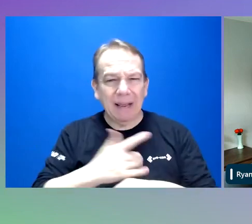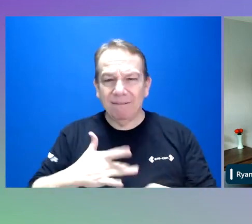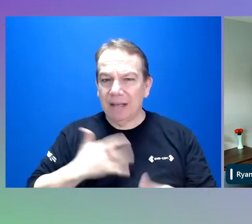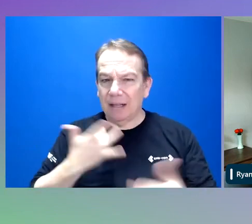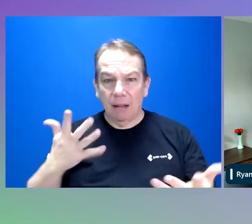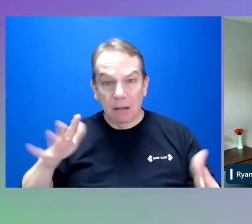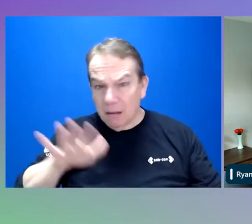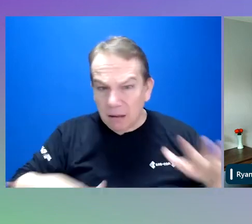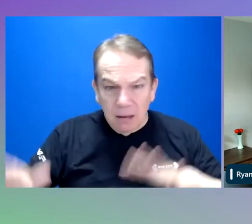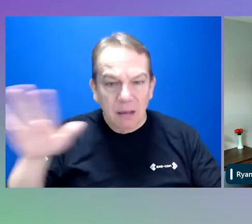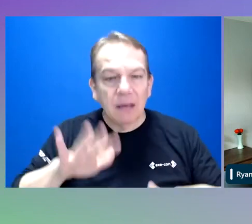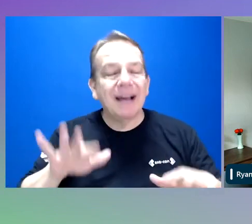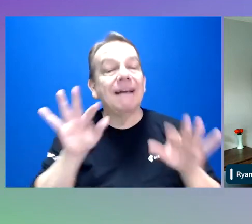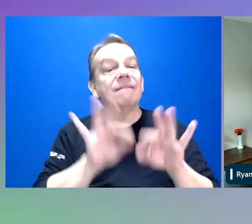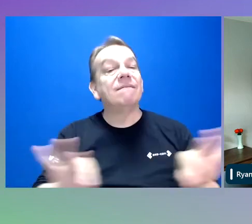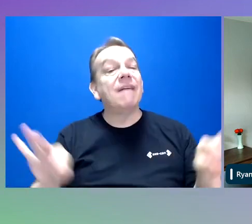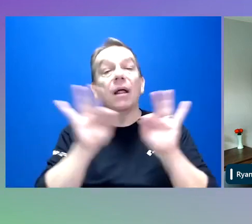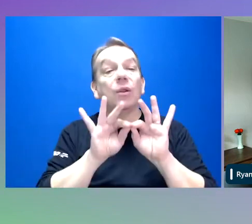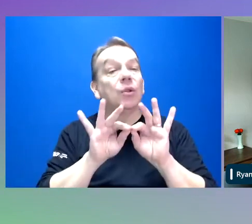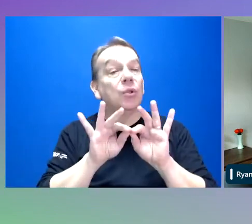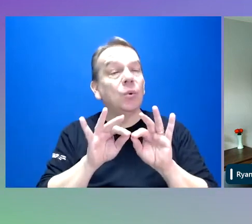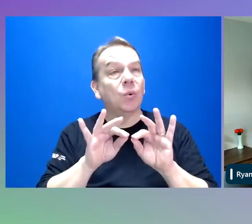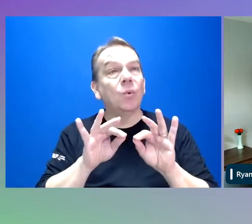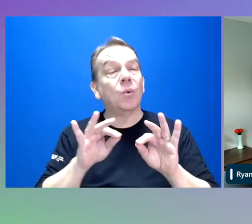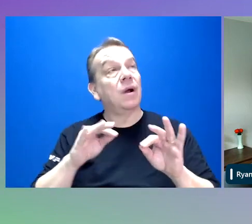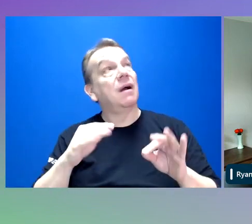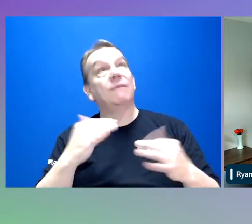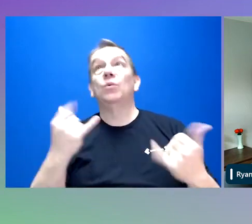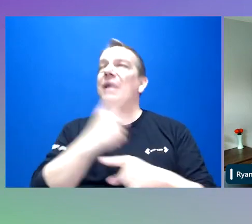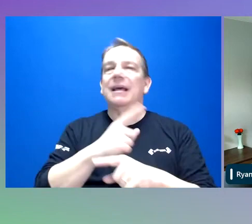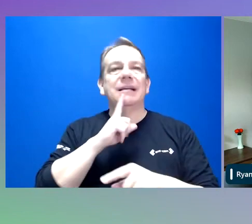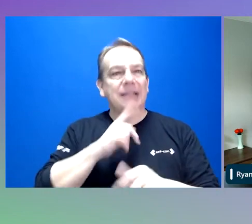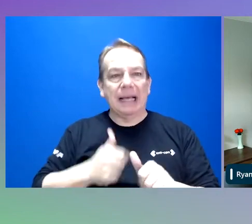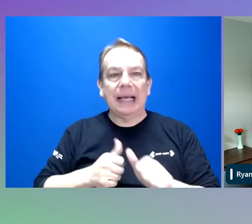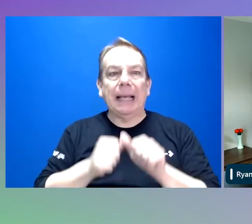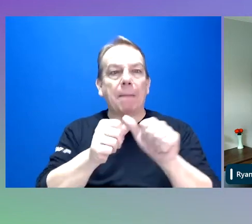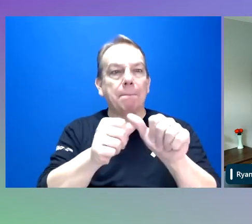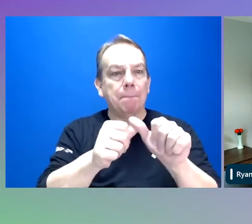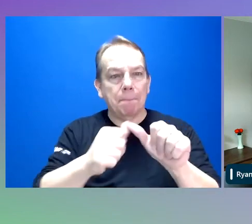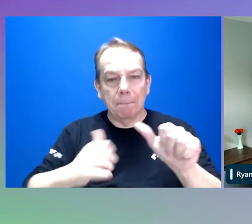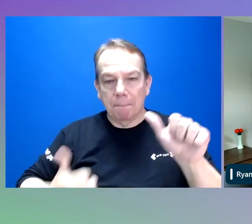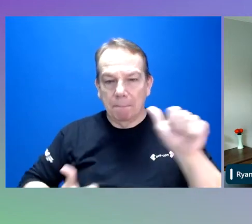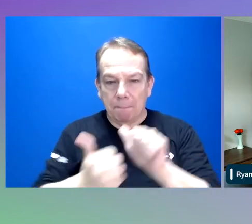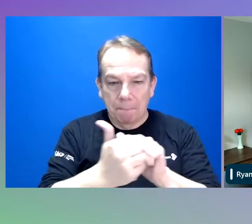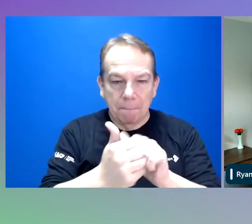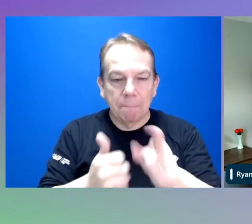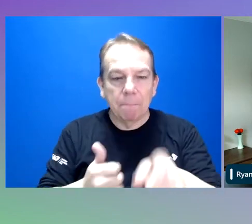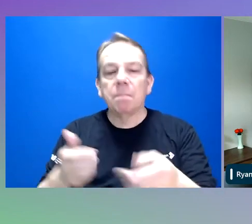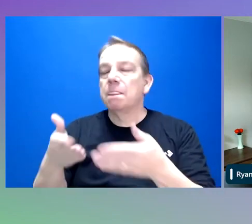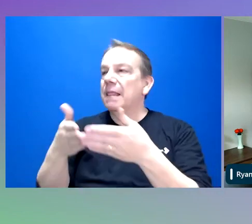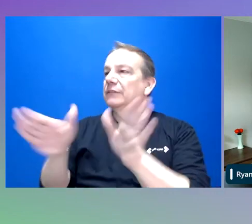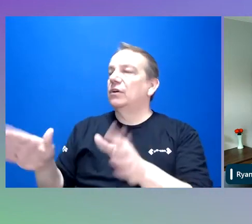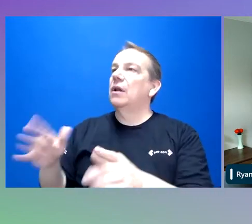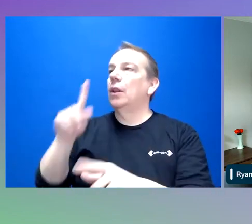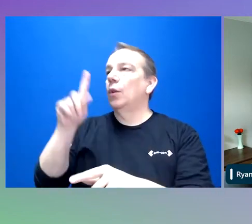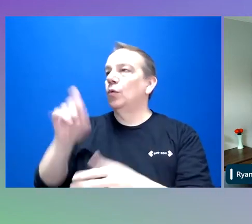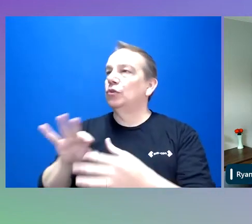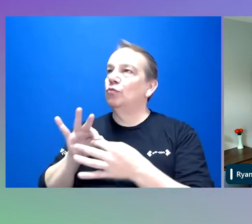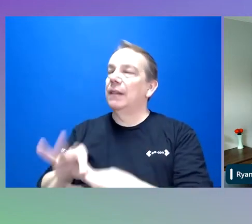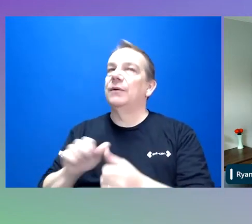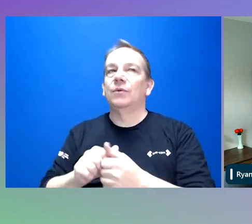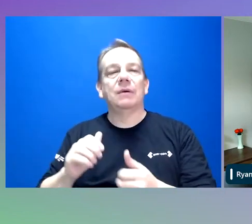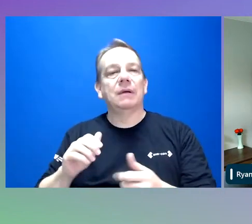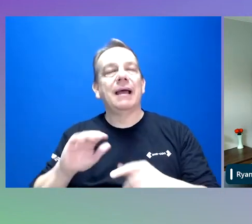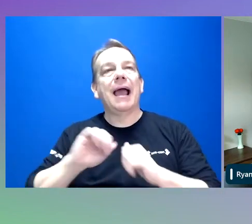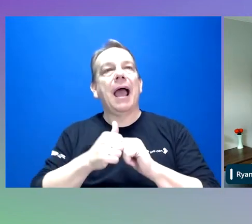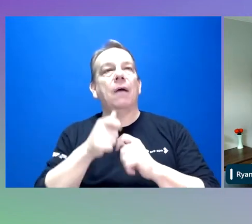value is associated with being able to keep up with that speed? Oh, wow. So that's kind of a general question about how to cope